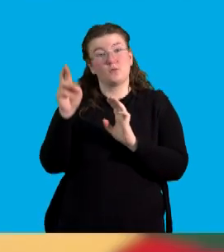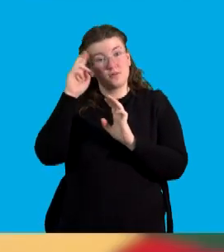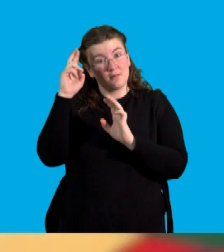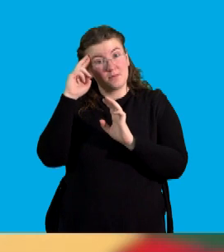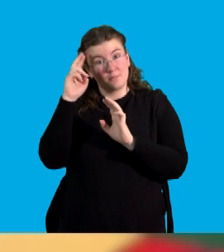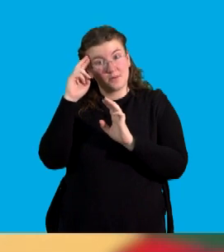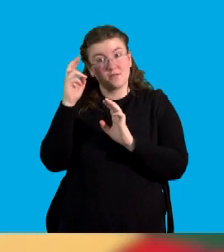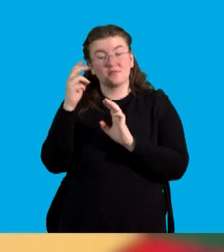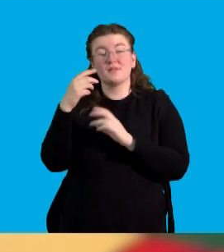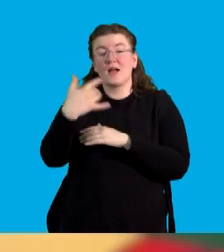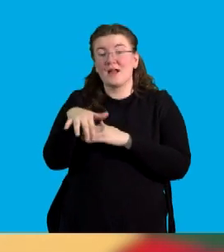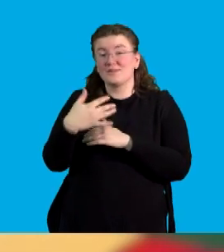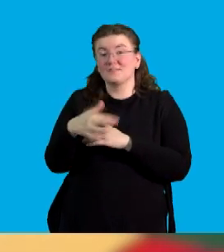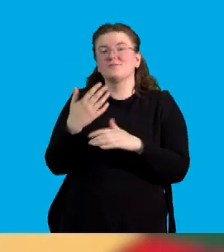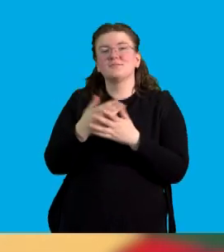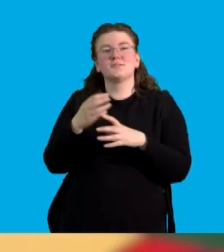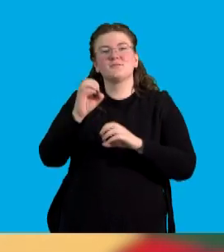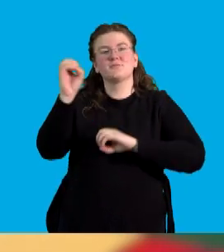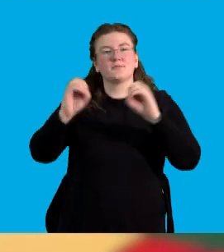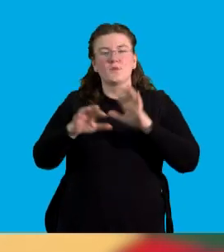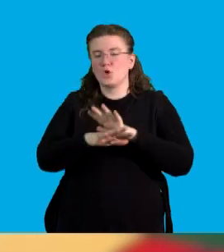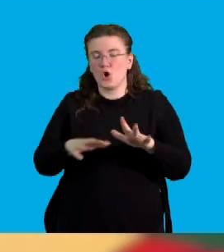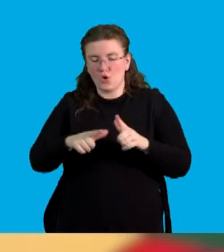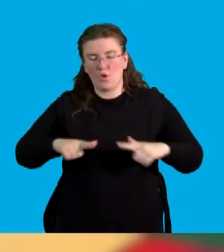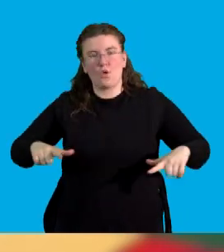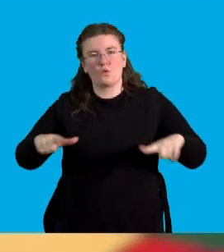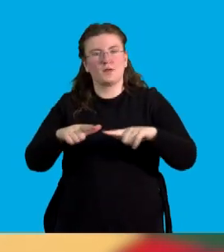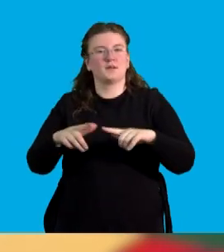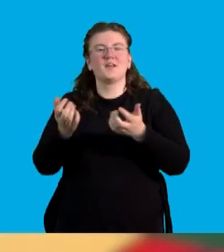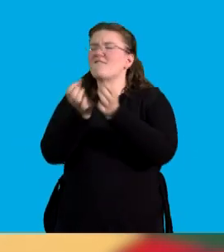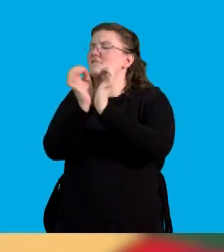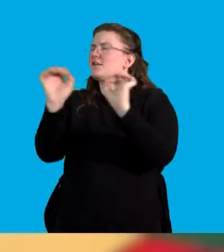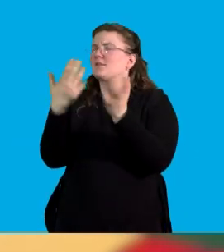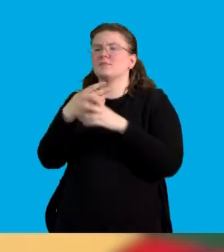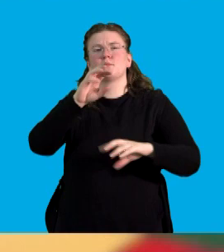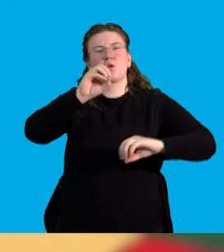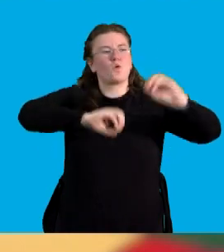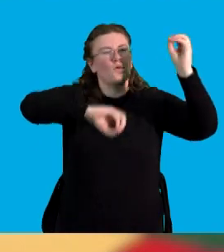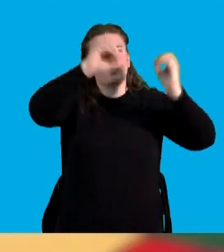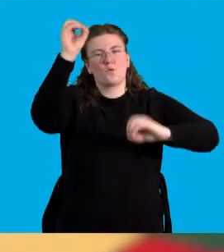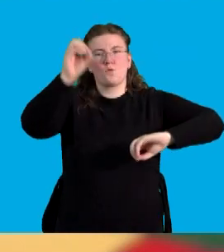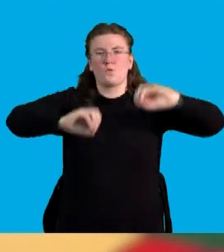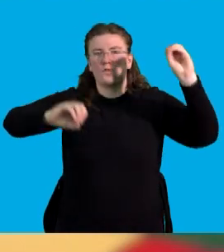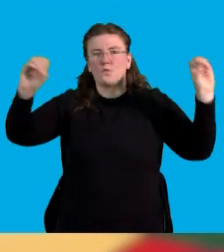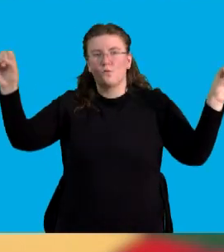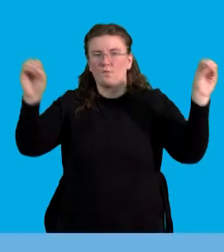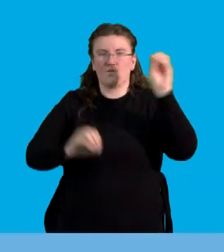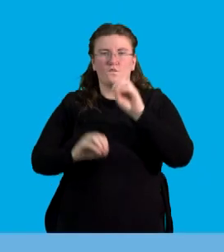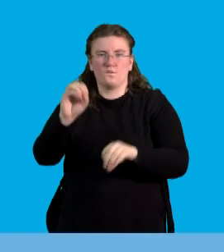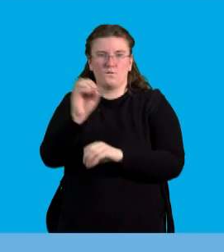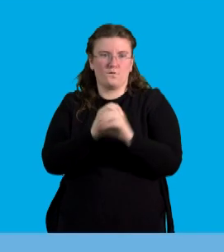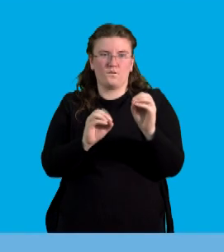outer electrons are free to move around. They are called delocalized electrons. They are free to move around wherever and however they want.